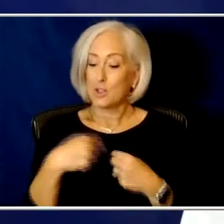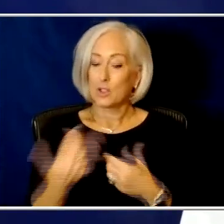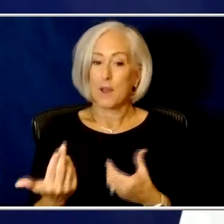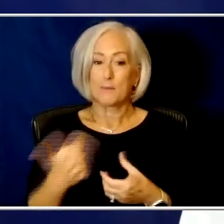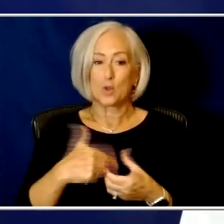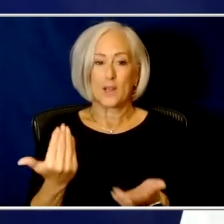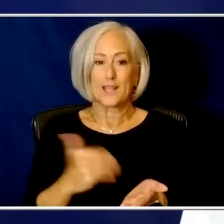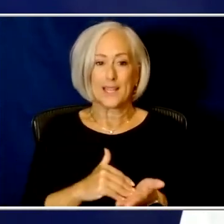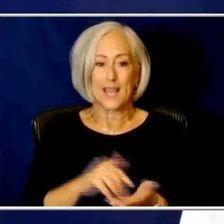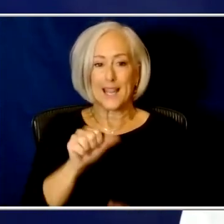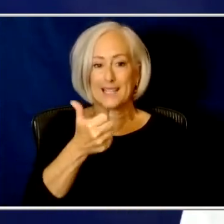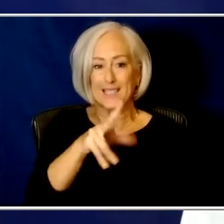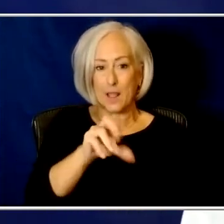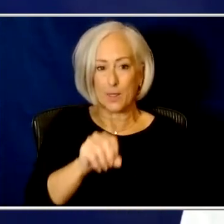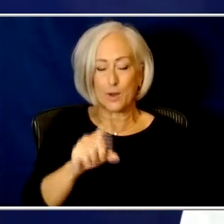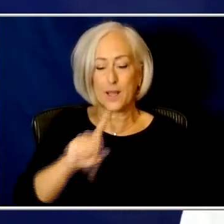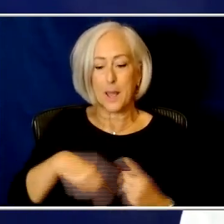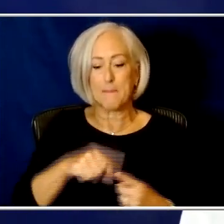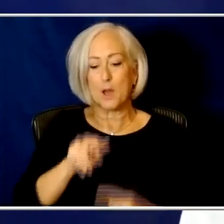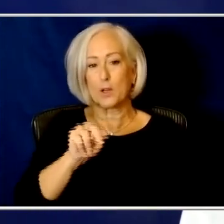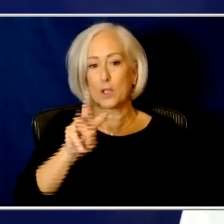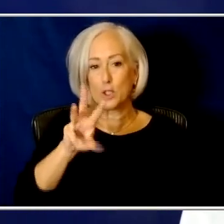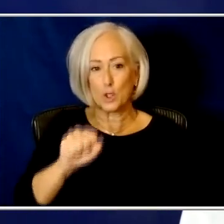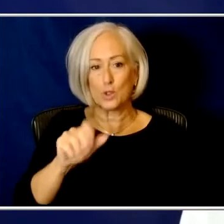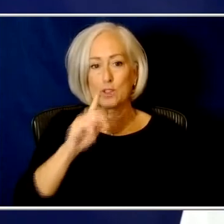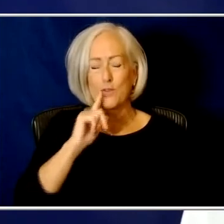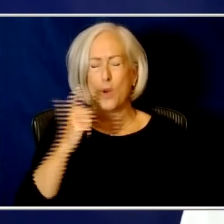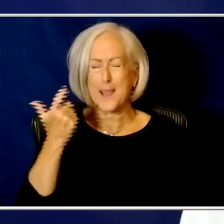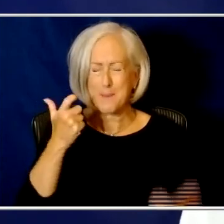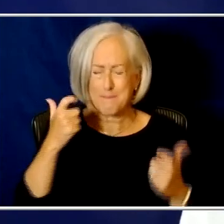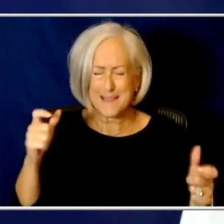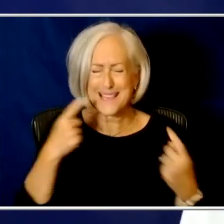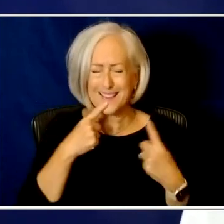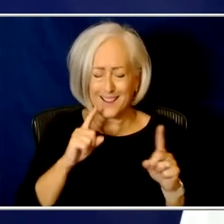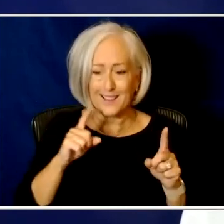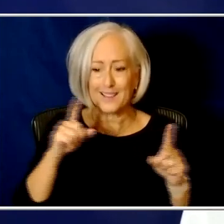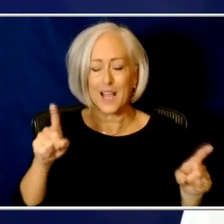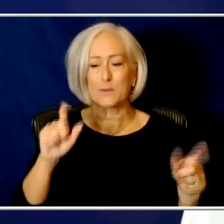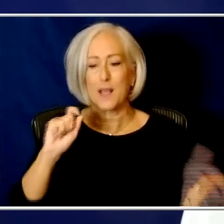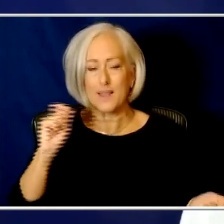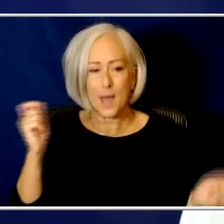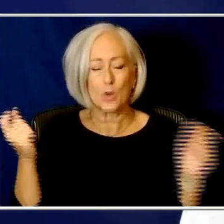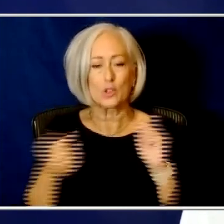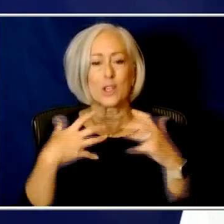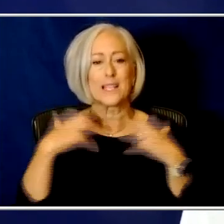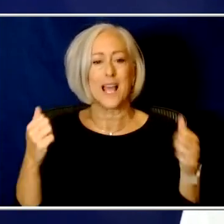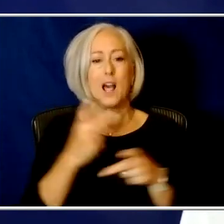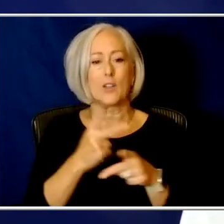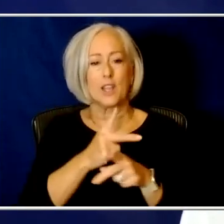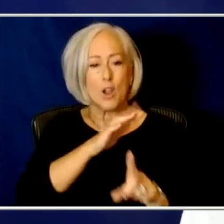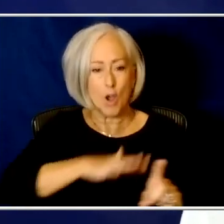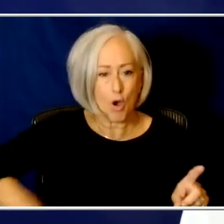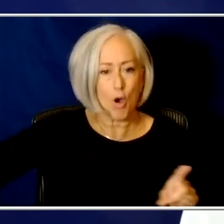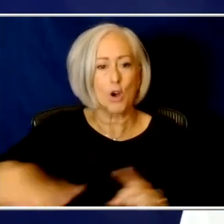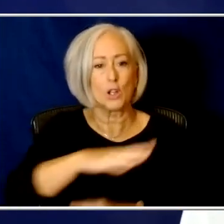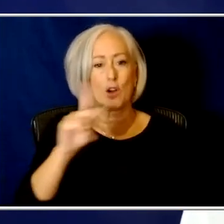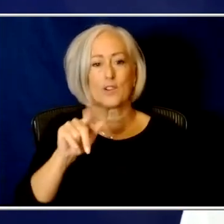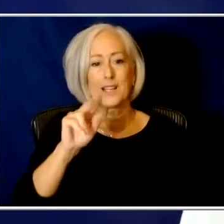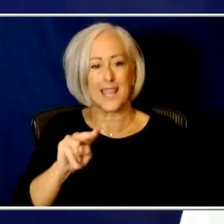we will also have the COVID vaccine booster available. So if you're an employee or you work for GME and are a physician, or you're one of